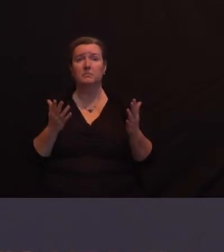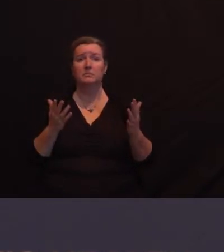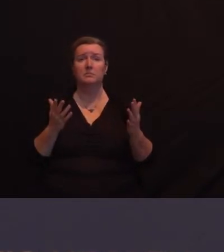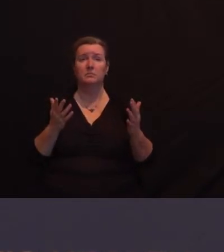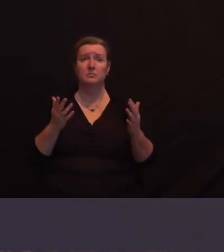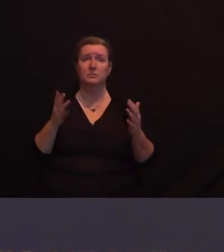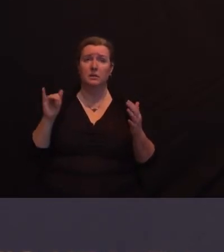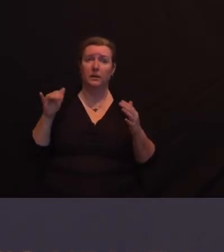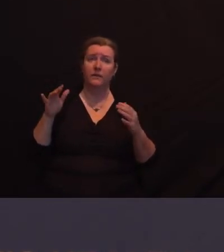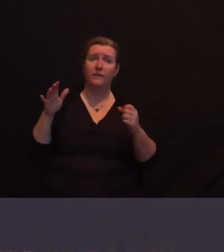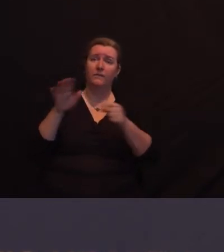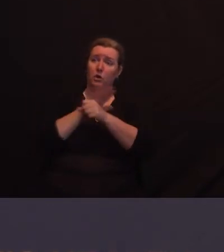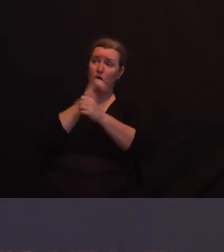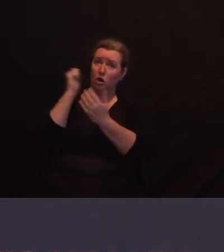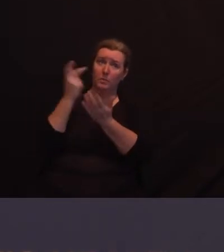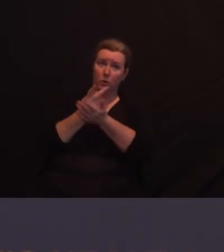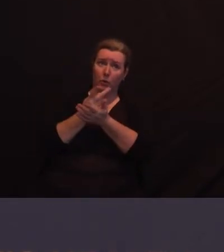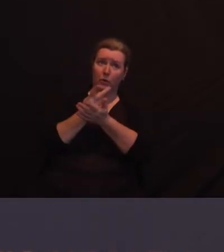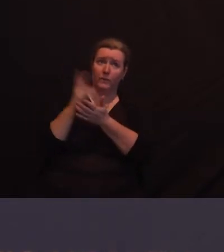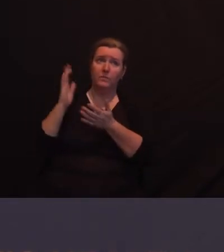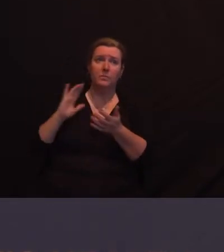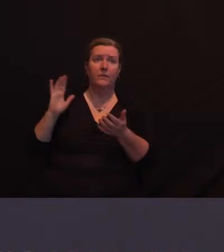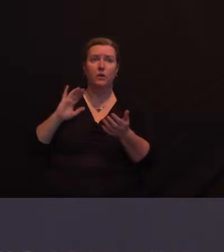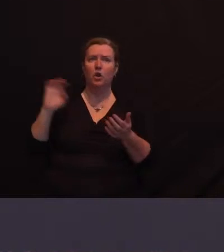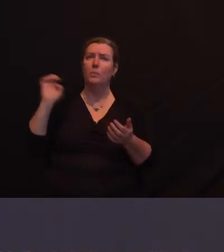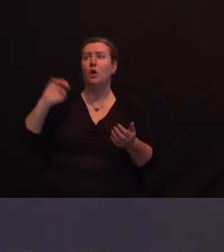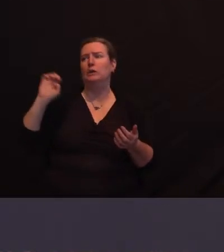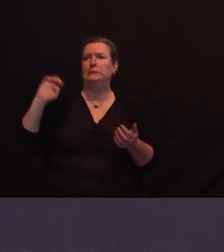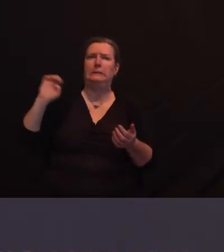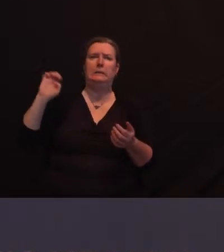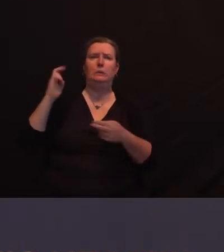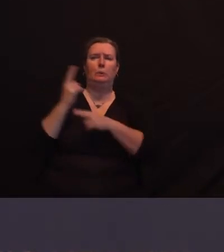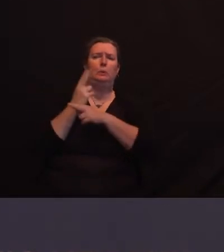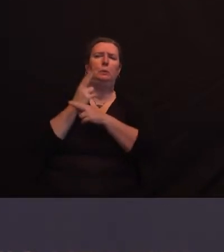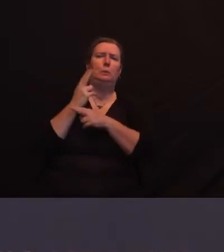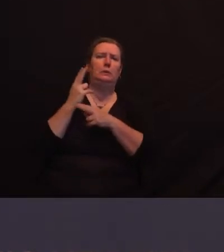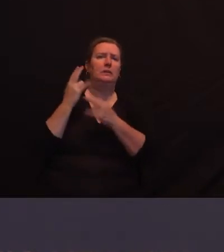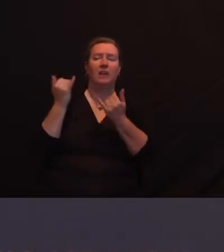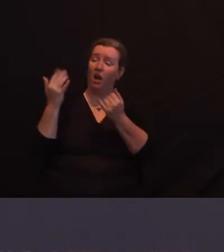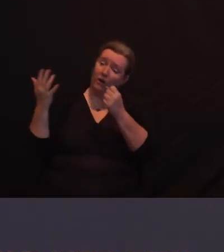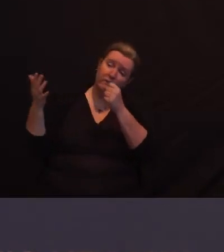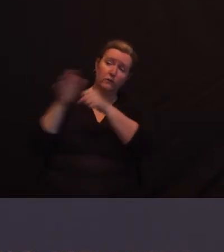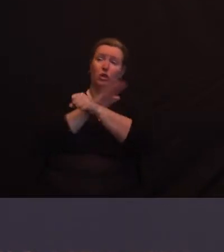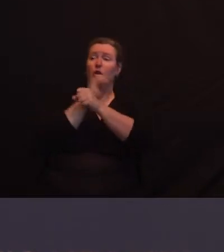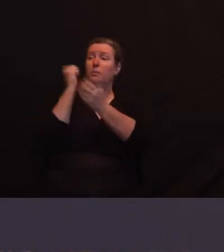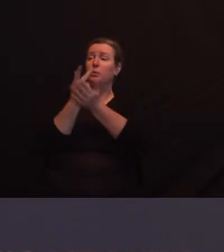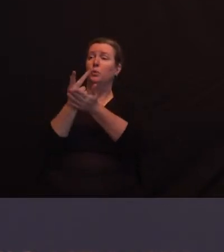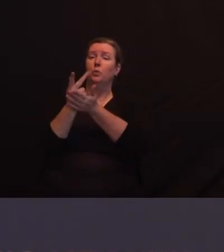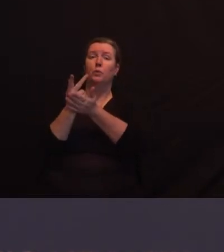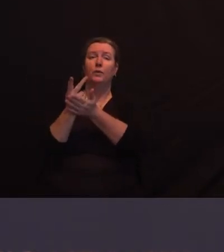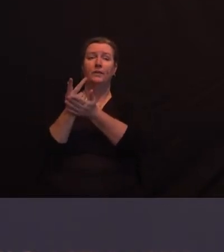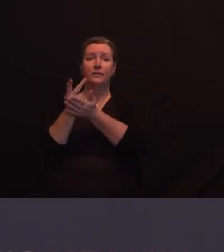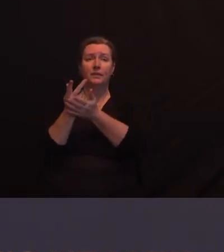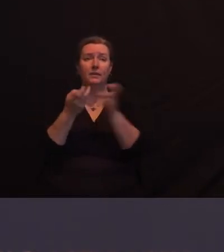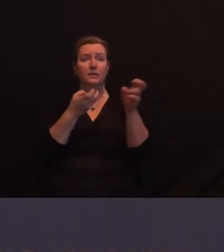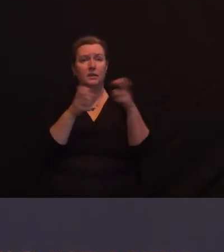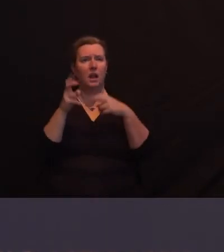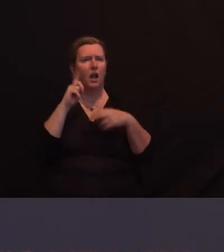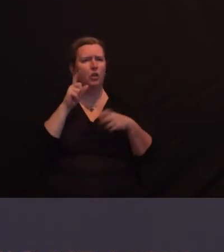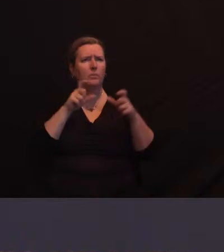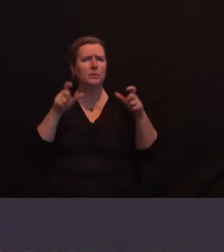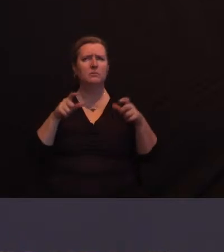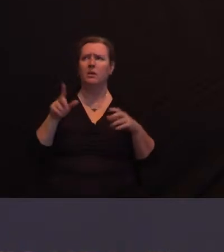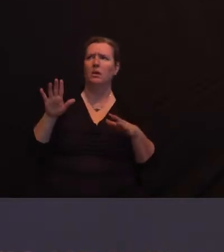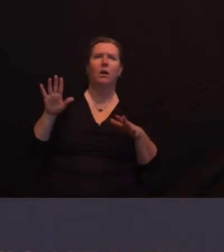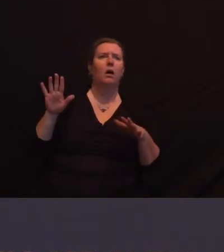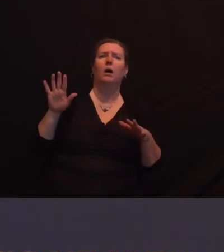taking the words emergency use out. If you believe what we're hearing, and we hear a fair amount of this, we hope that